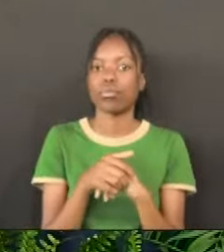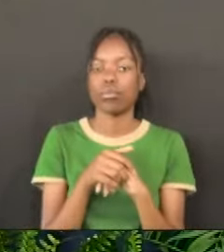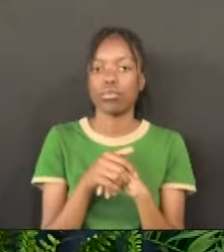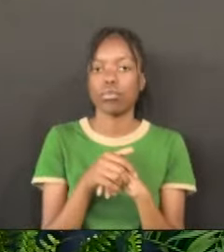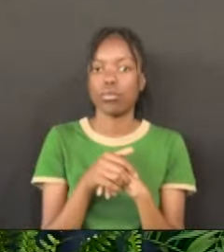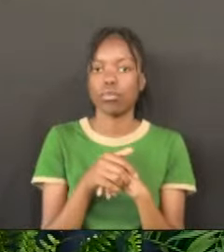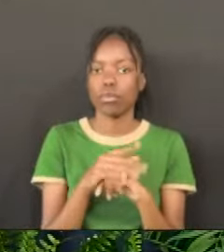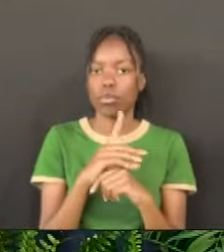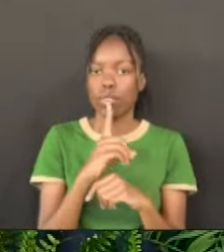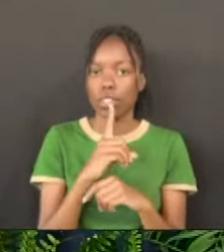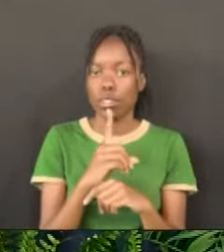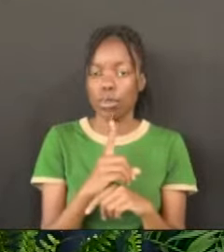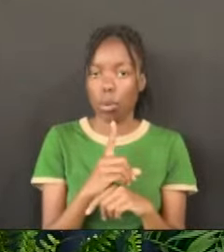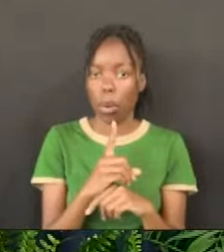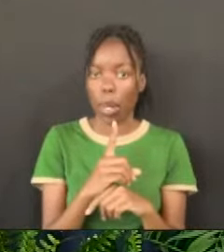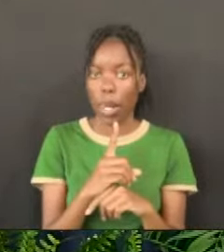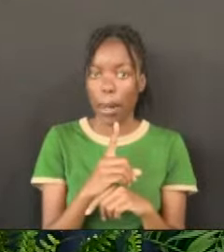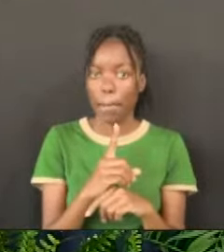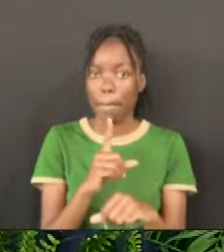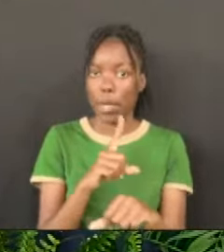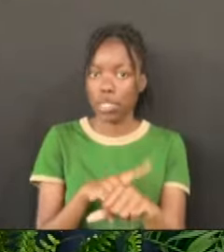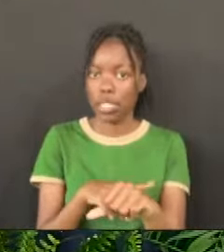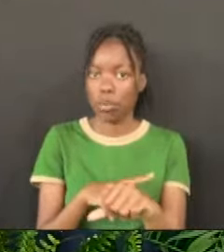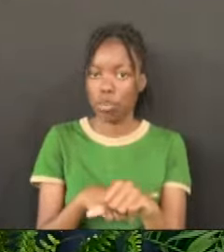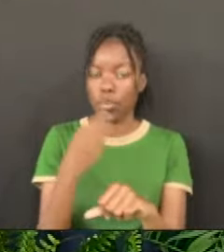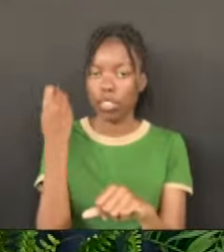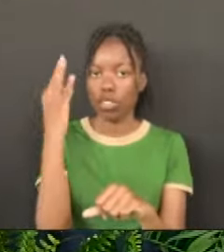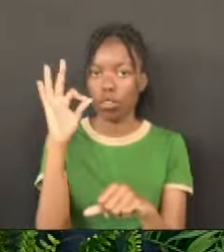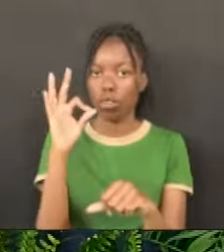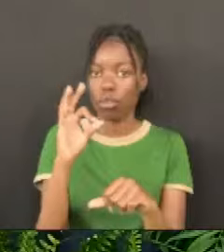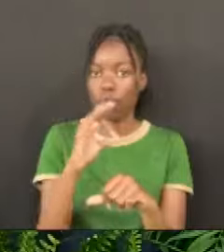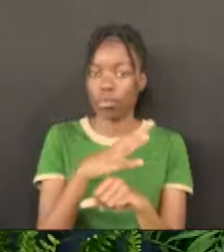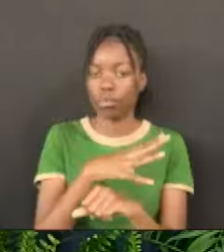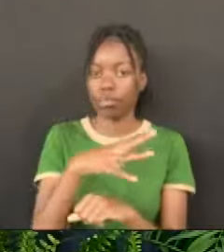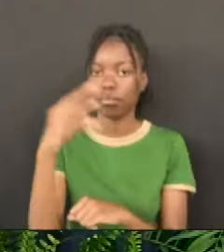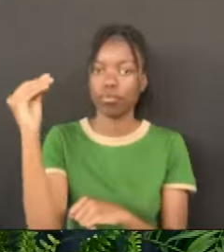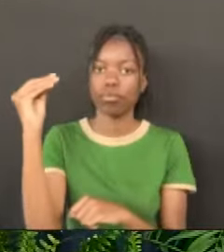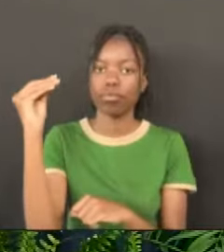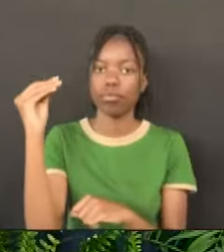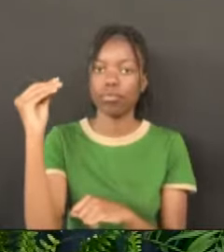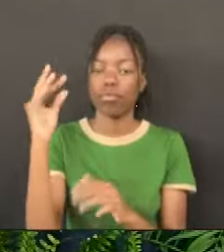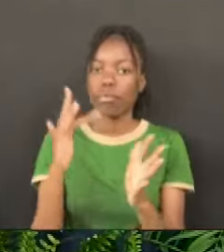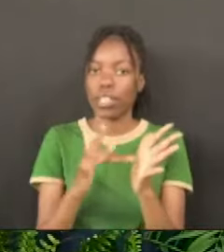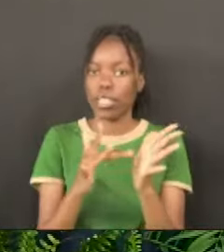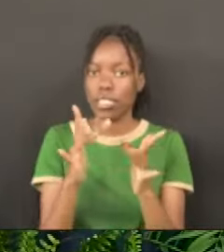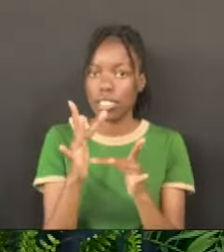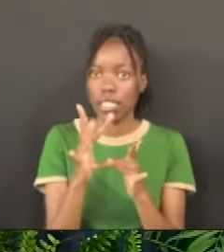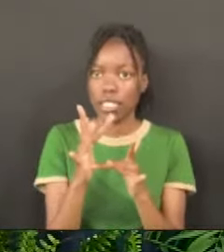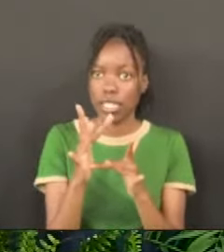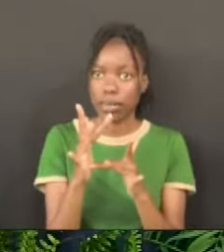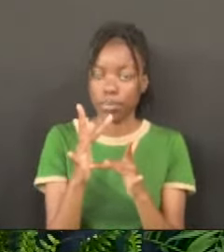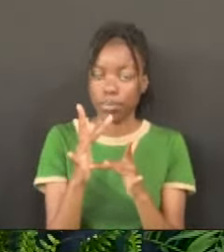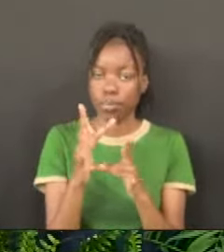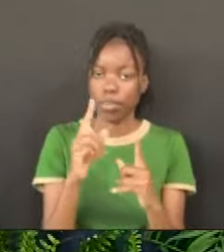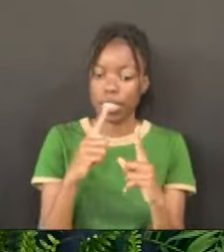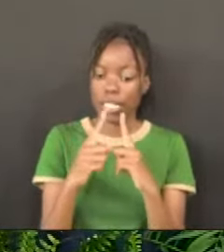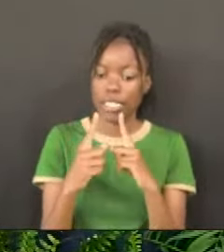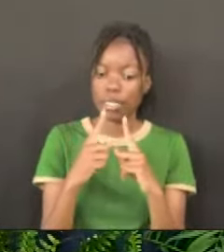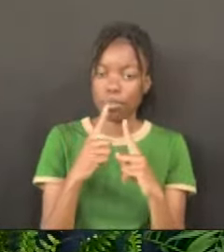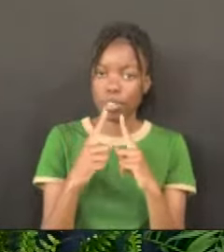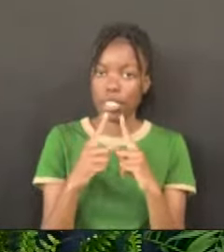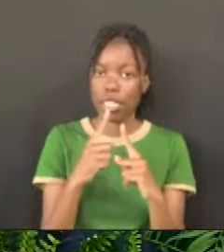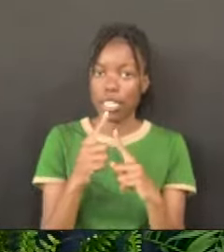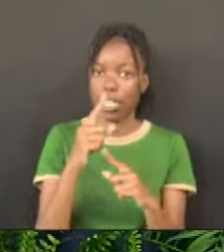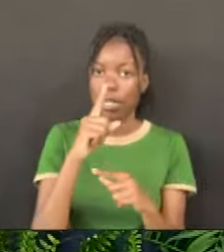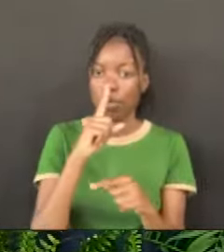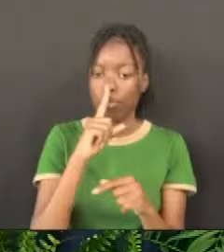And so it is a moment of departure. And Jesus is speaking promises to